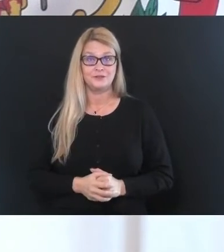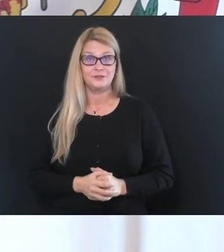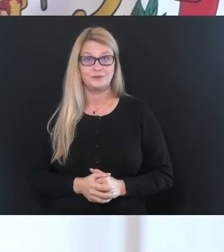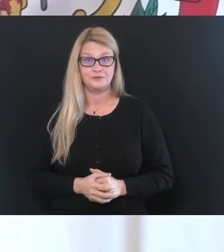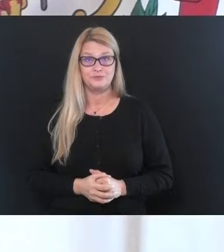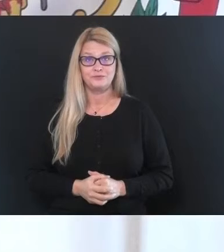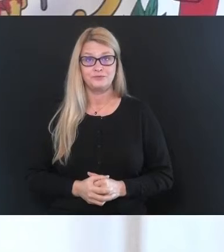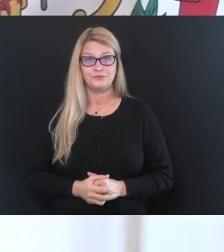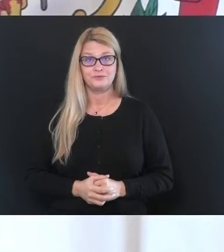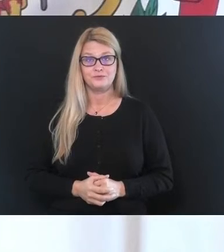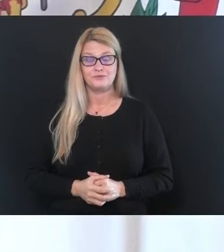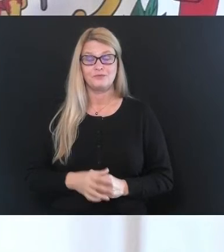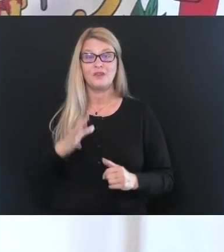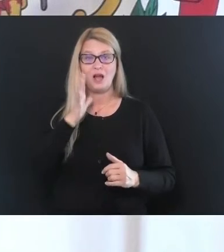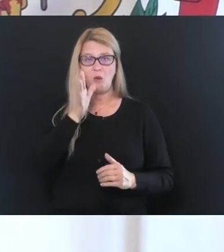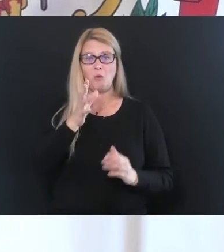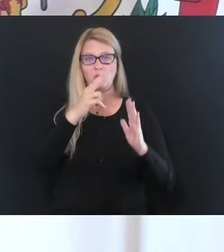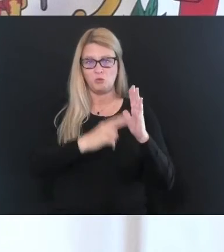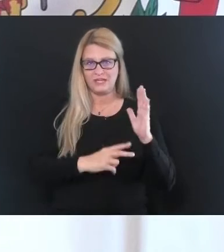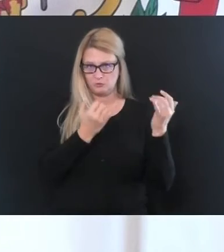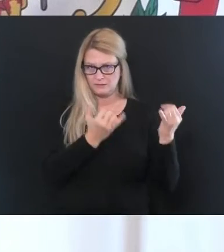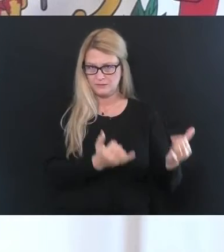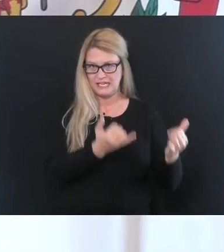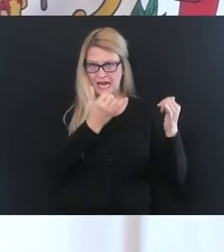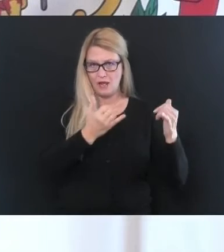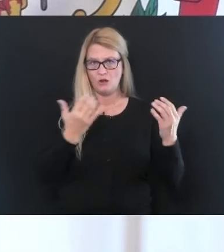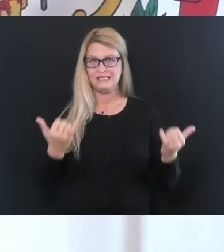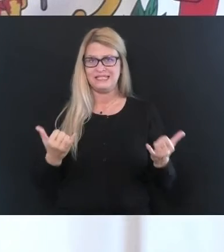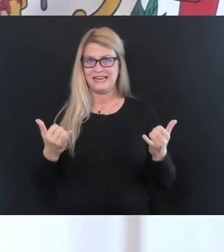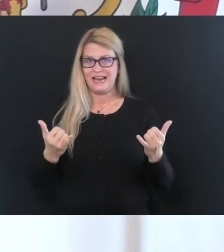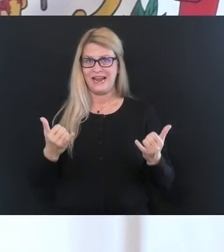I'm going to read those to you now. We're now up to